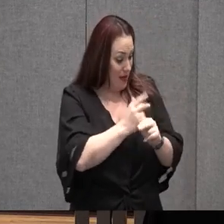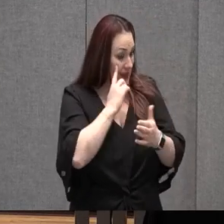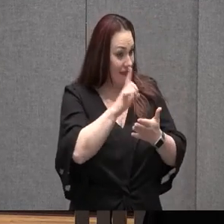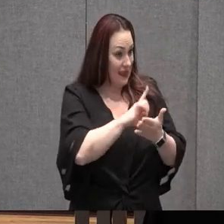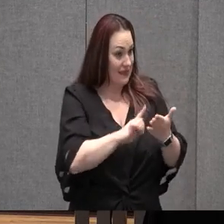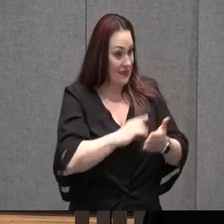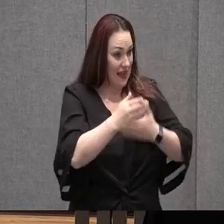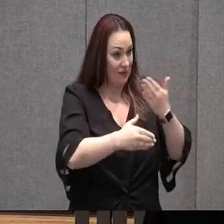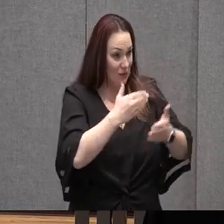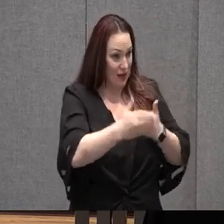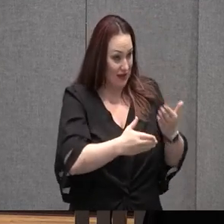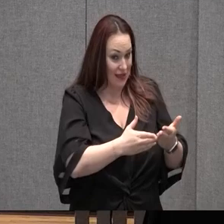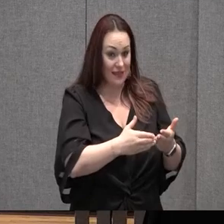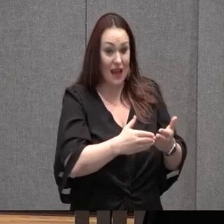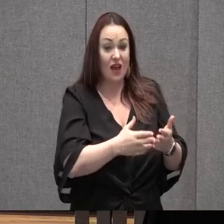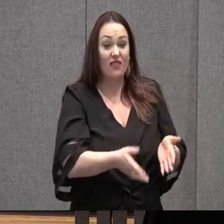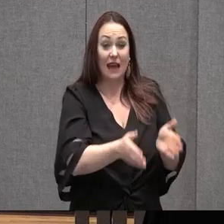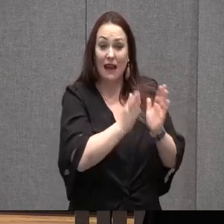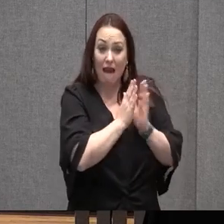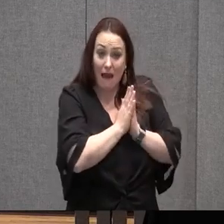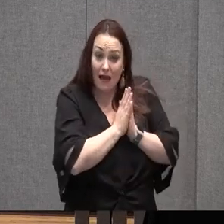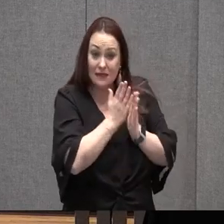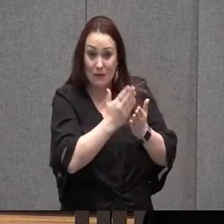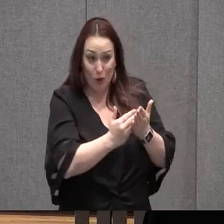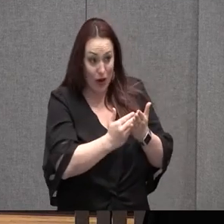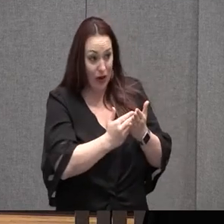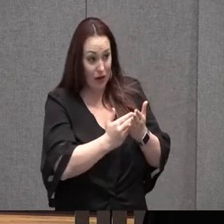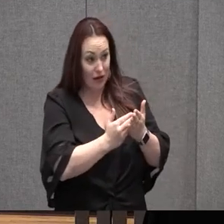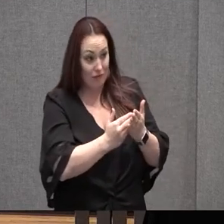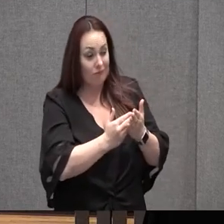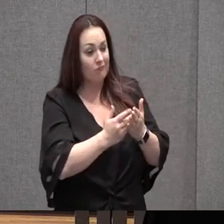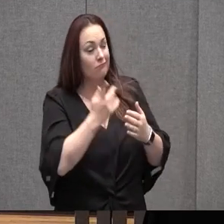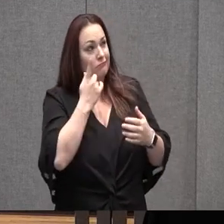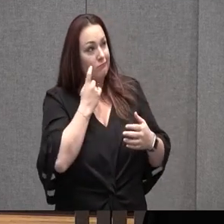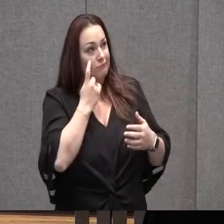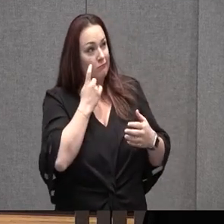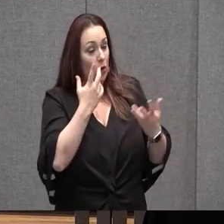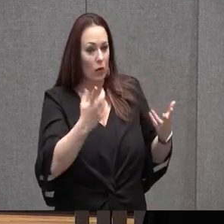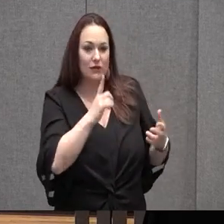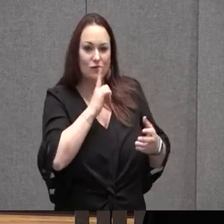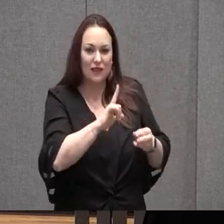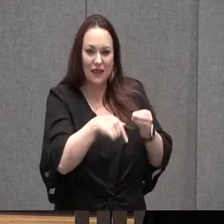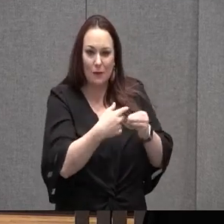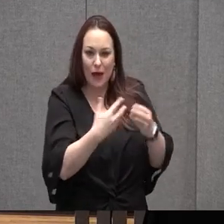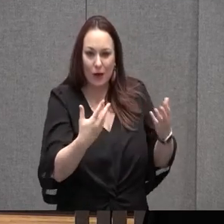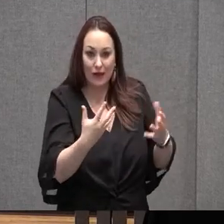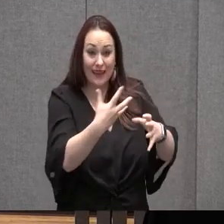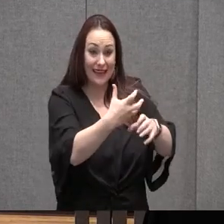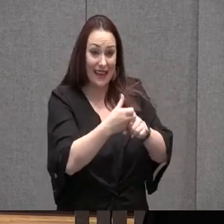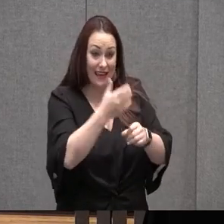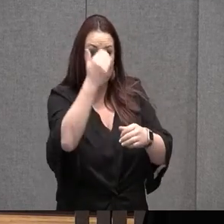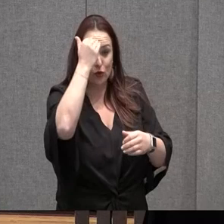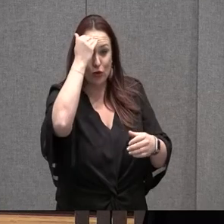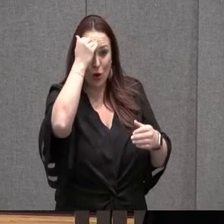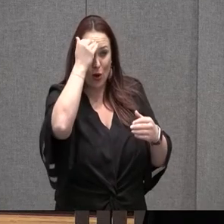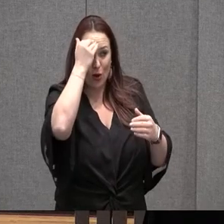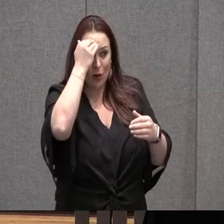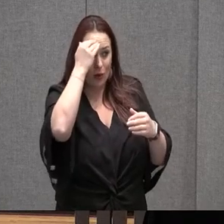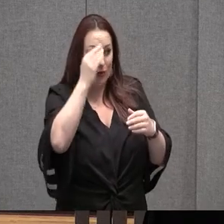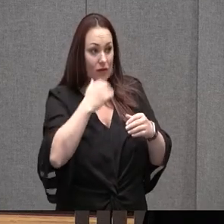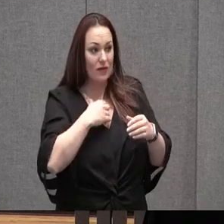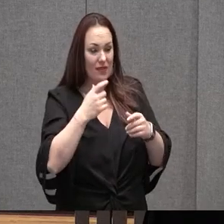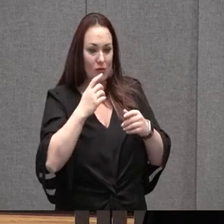process, that asking part of it is really about getting to know like